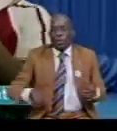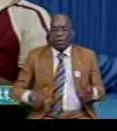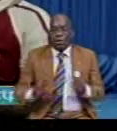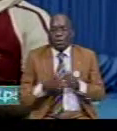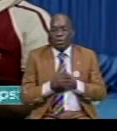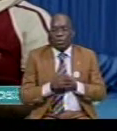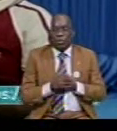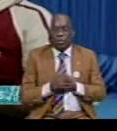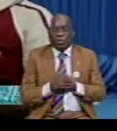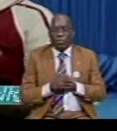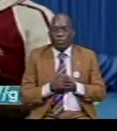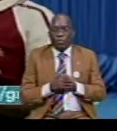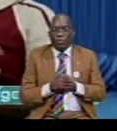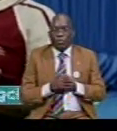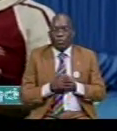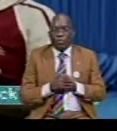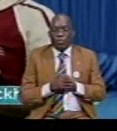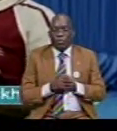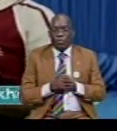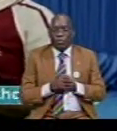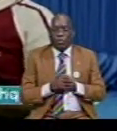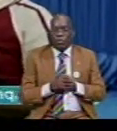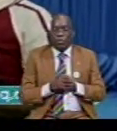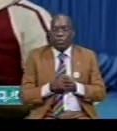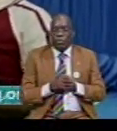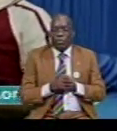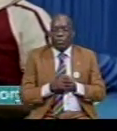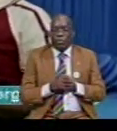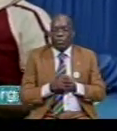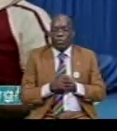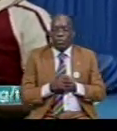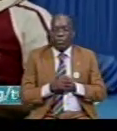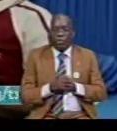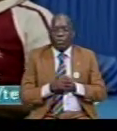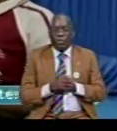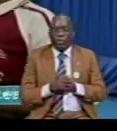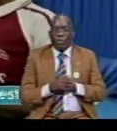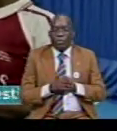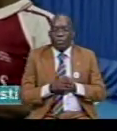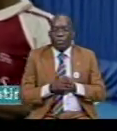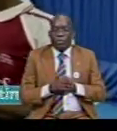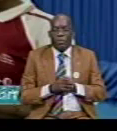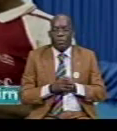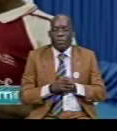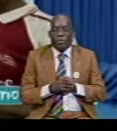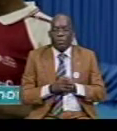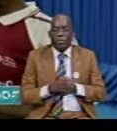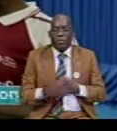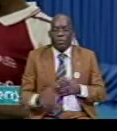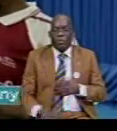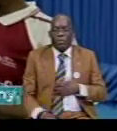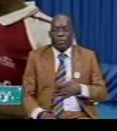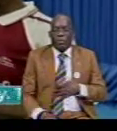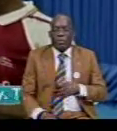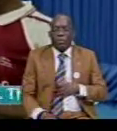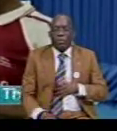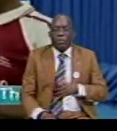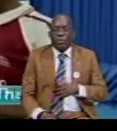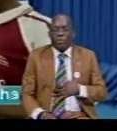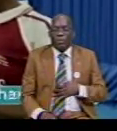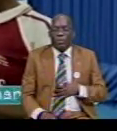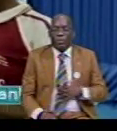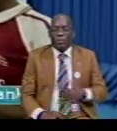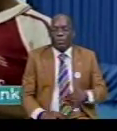The woman that has just testified is Ms. Lisa G from Okeo. She had problem